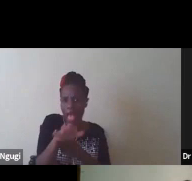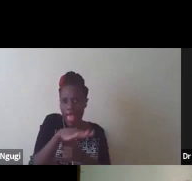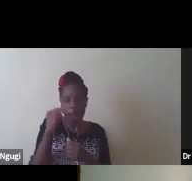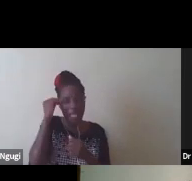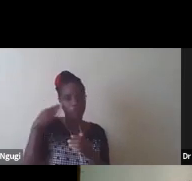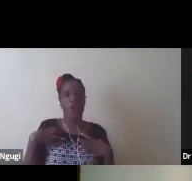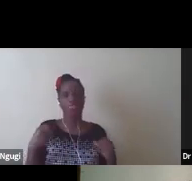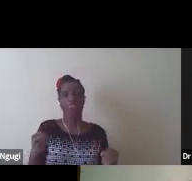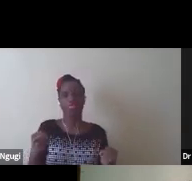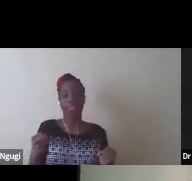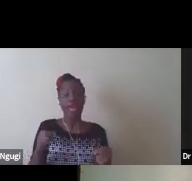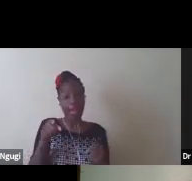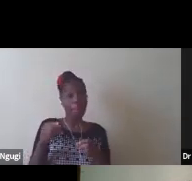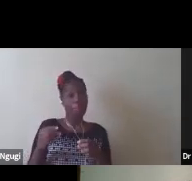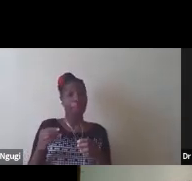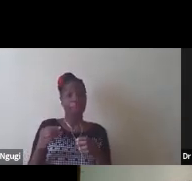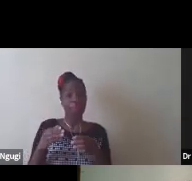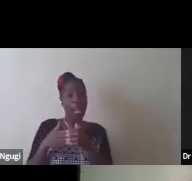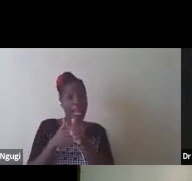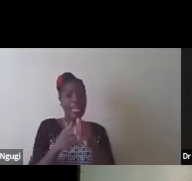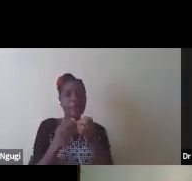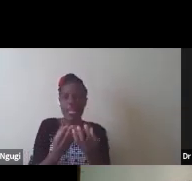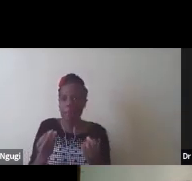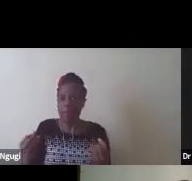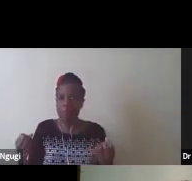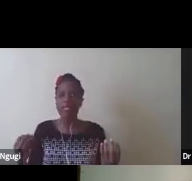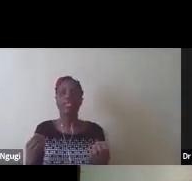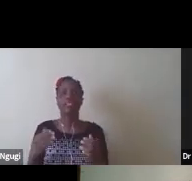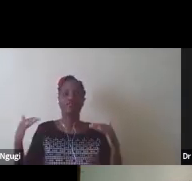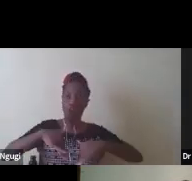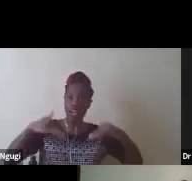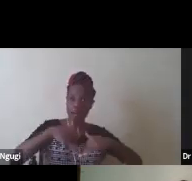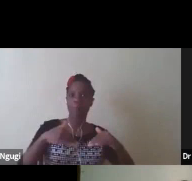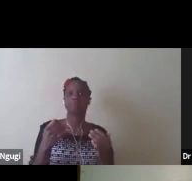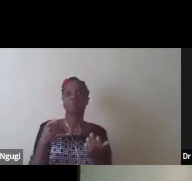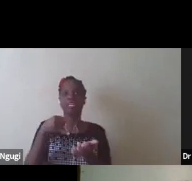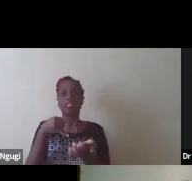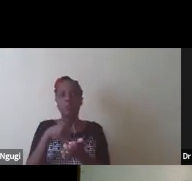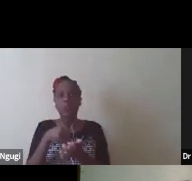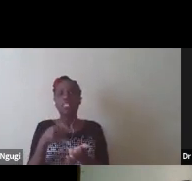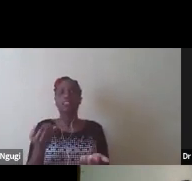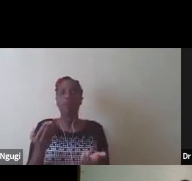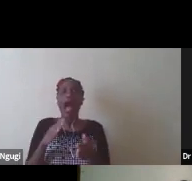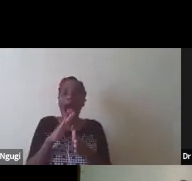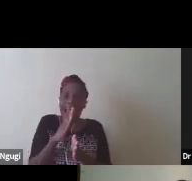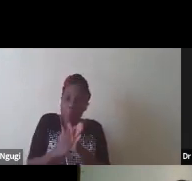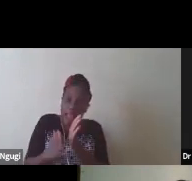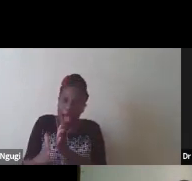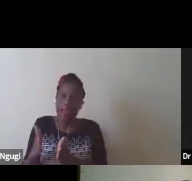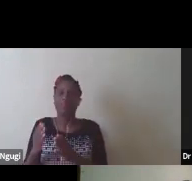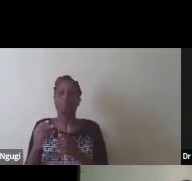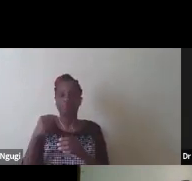He's currently convening various multi-sectoral national strategic mental health fora to develop strategic plans,